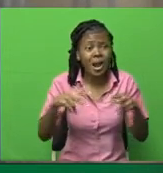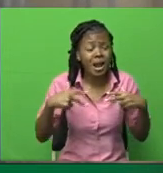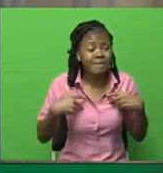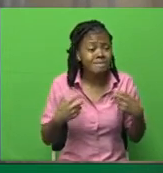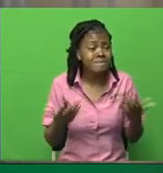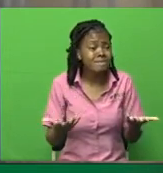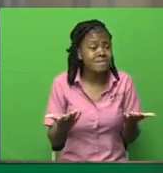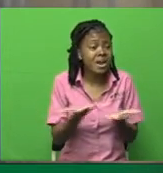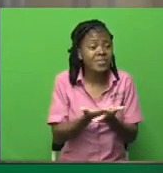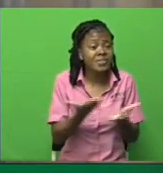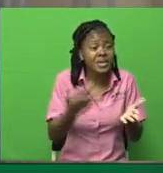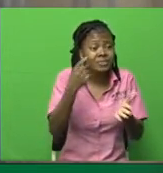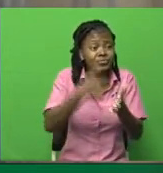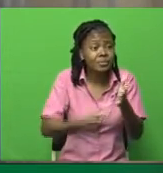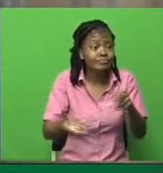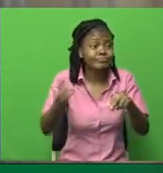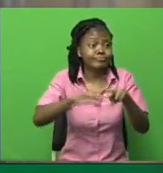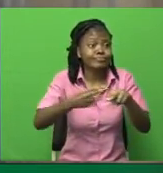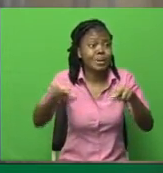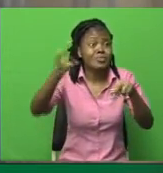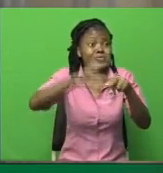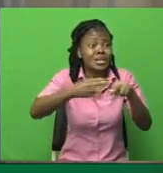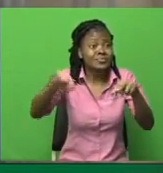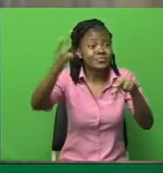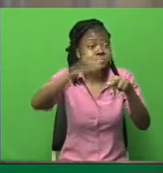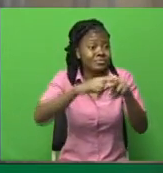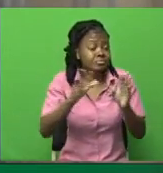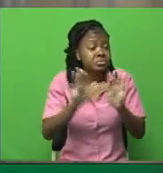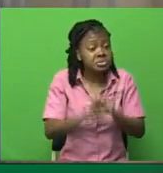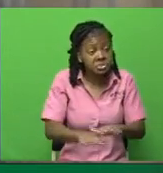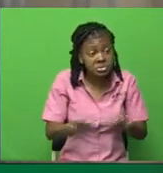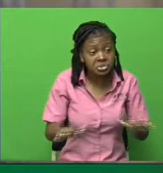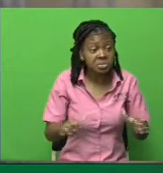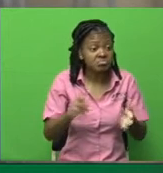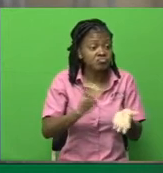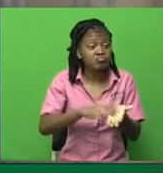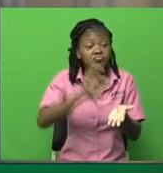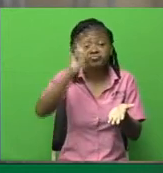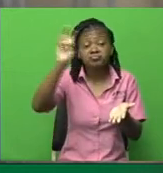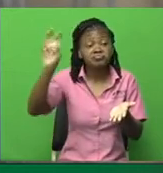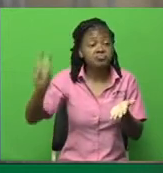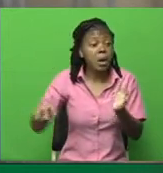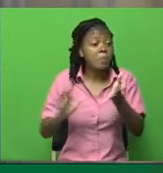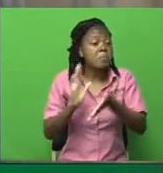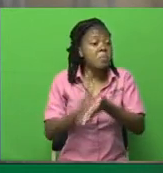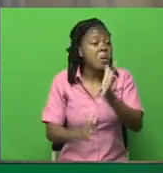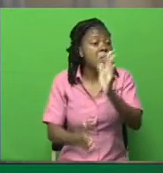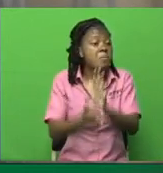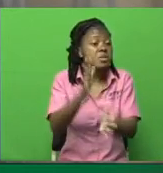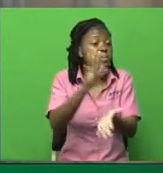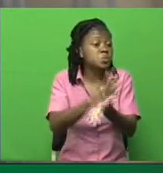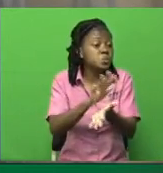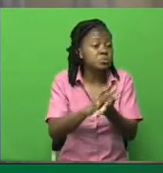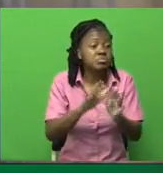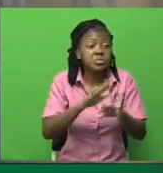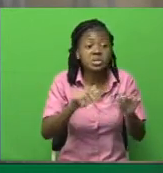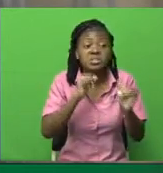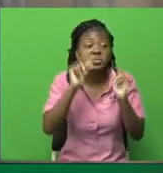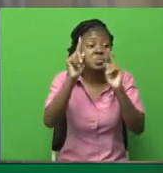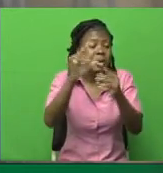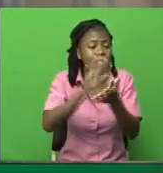have led all led to some children dropping out of the school system because parents could not afford to send them to